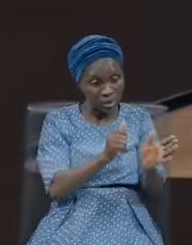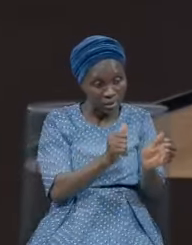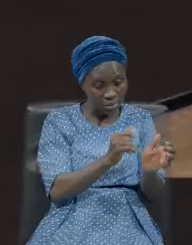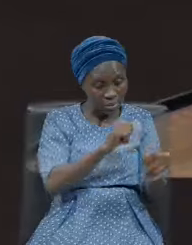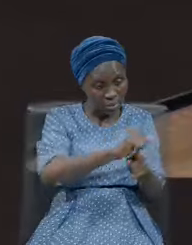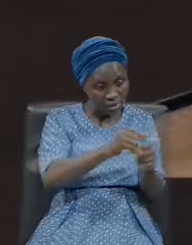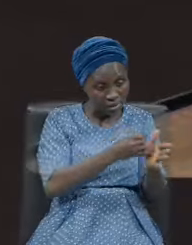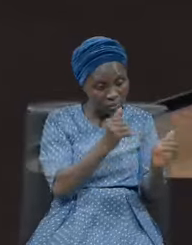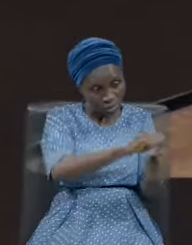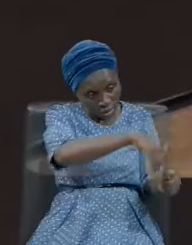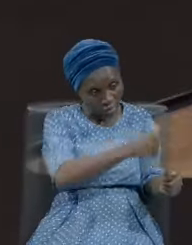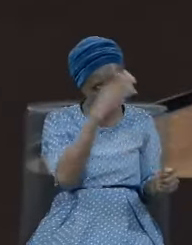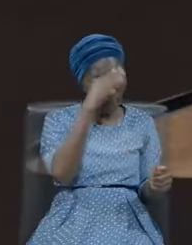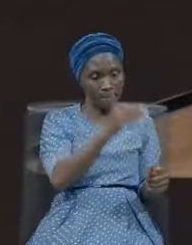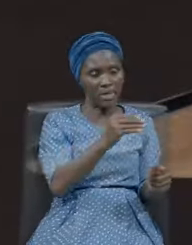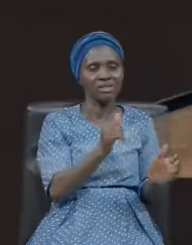outside woman,